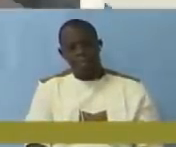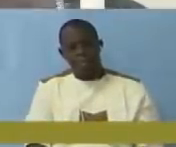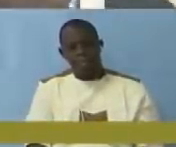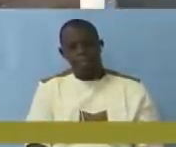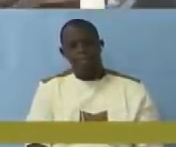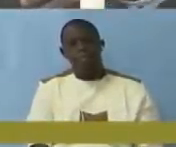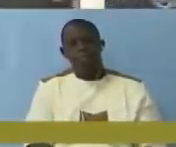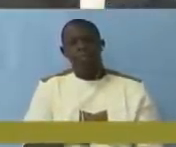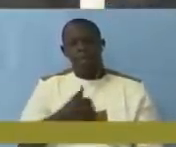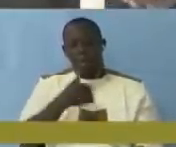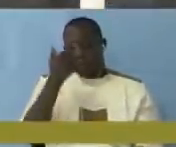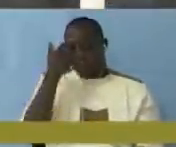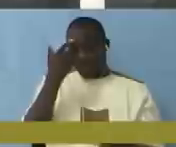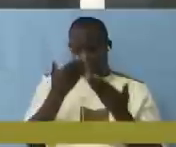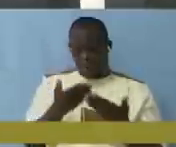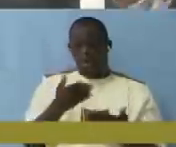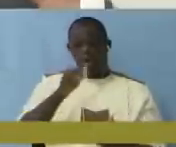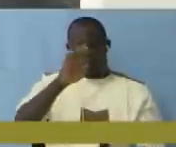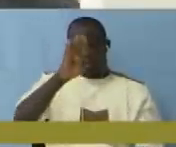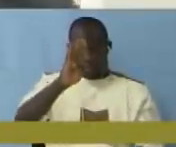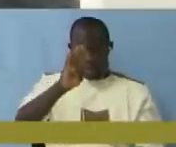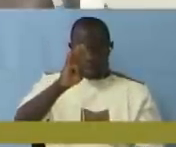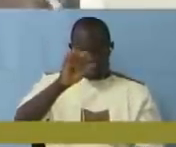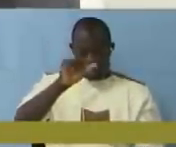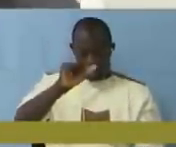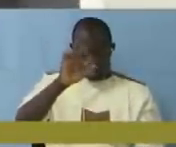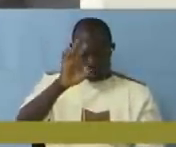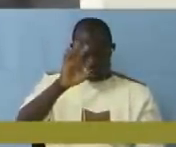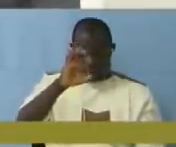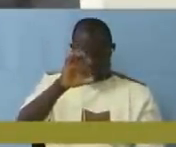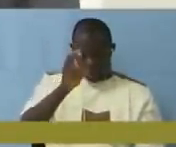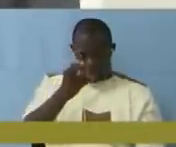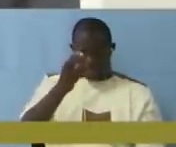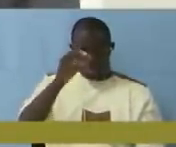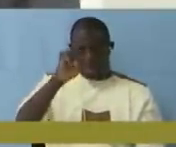Let's assume that Bachamba Jallo did that.